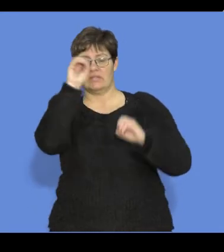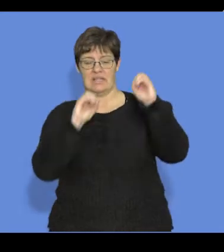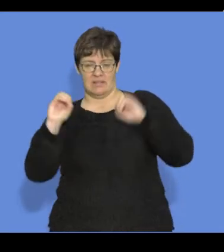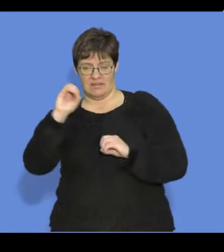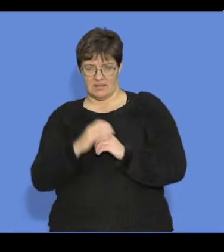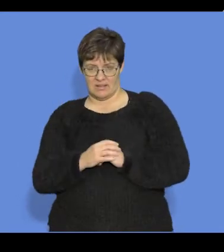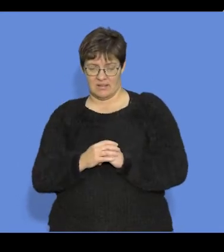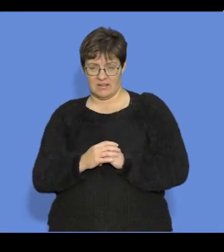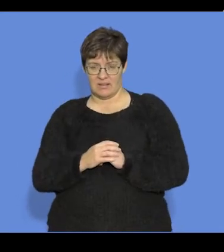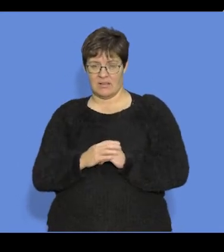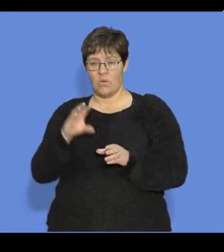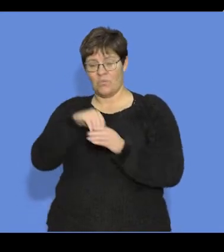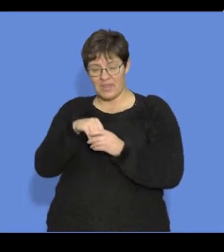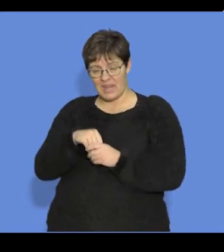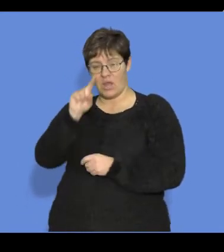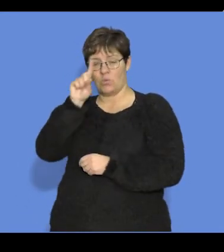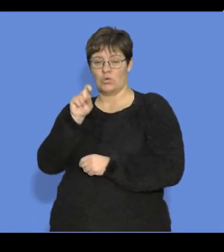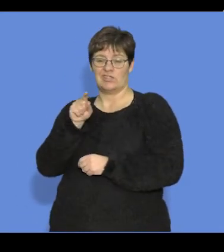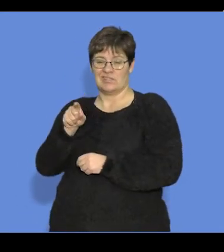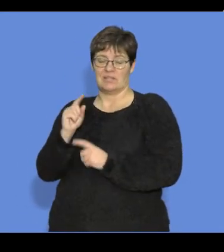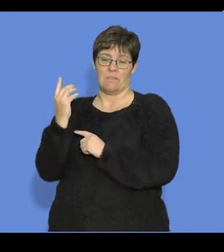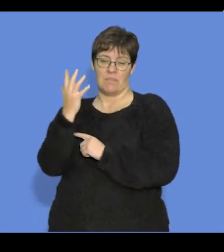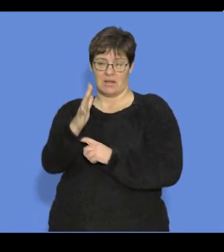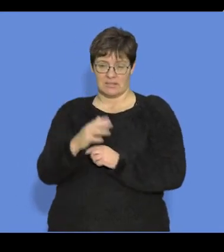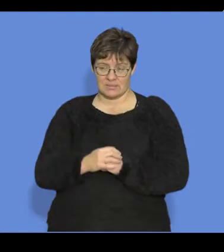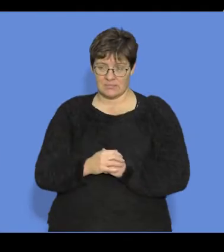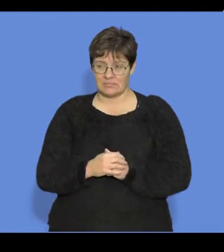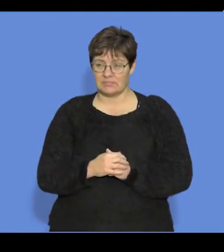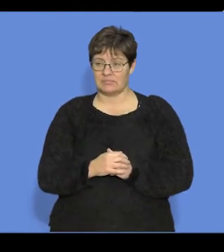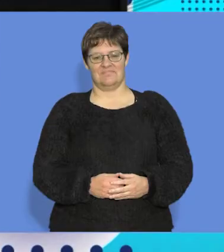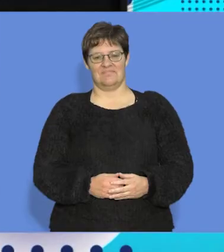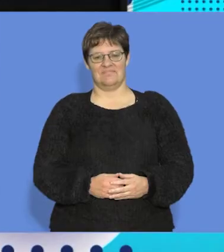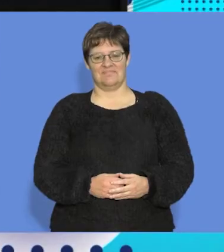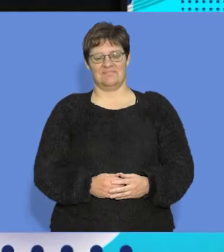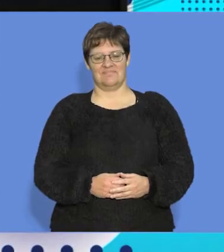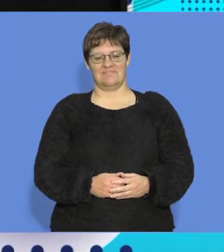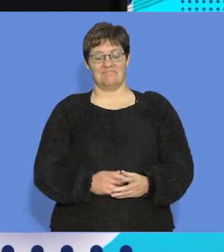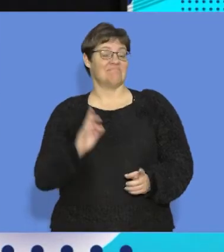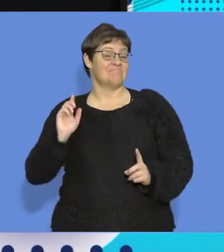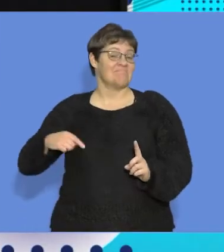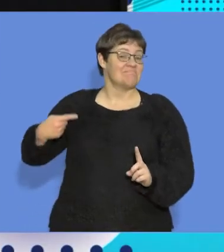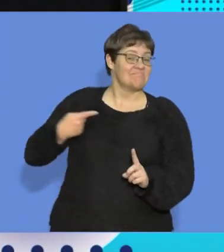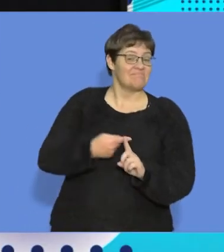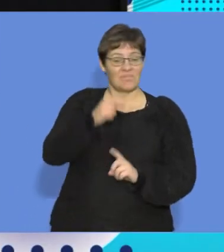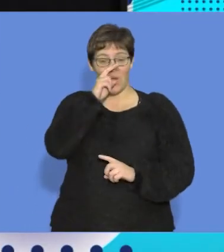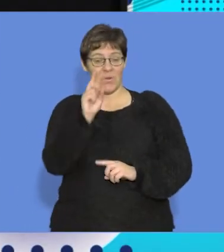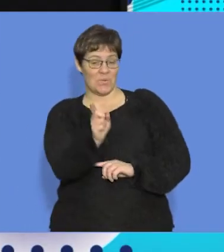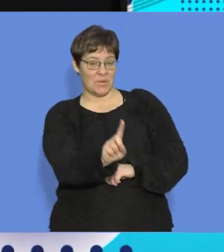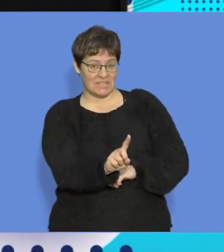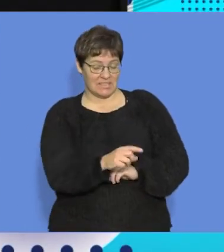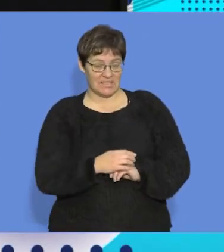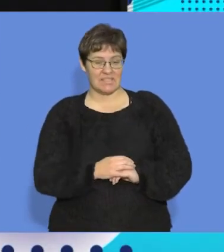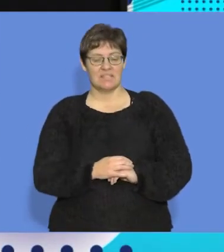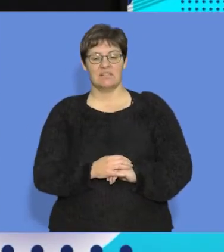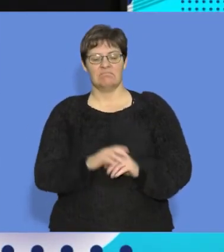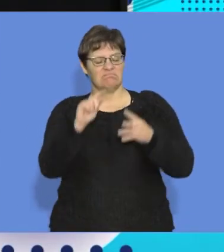cells into the questions on plant tissues. What we've looked at so far is